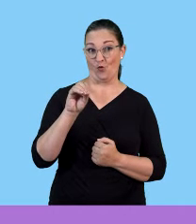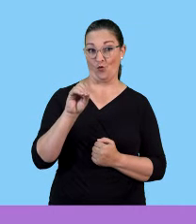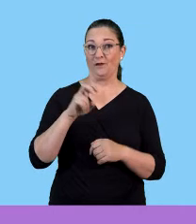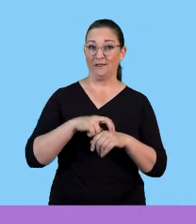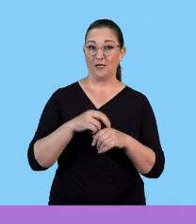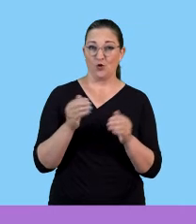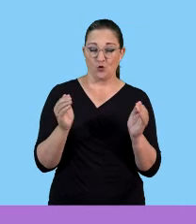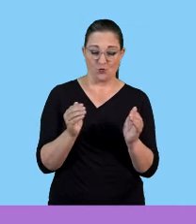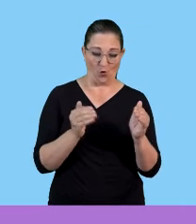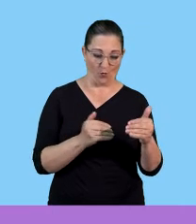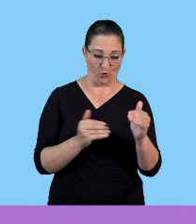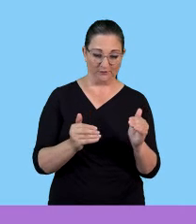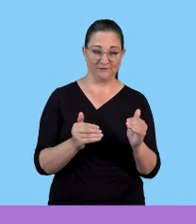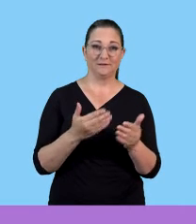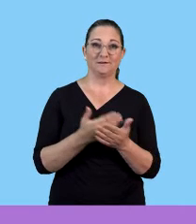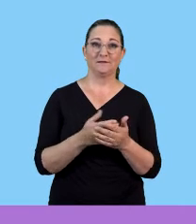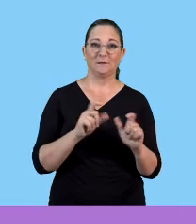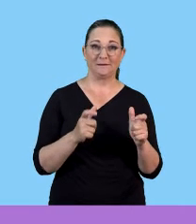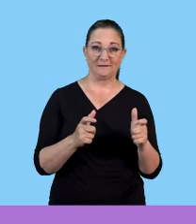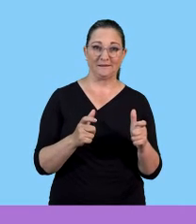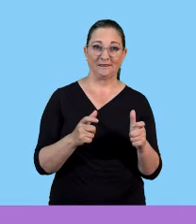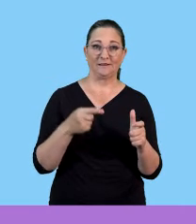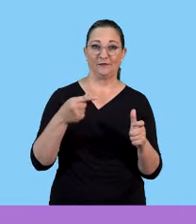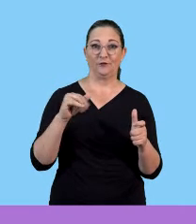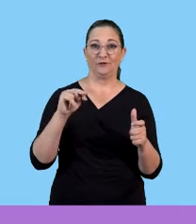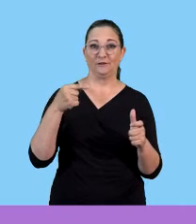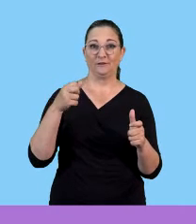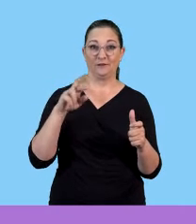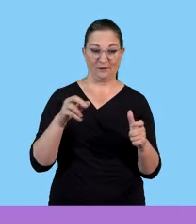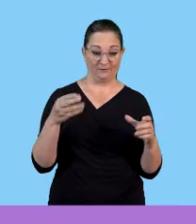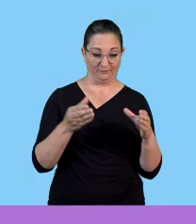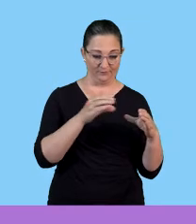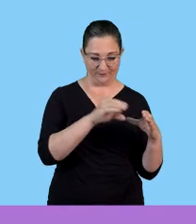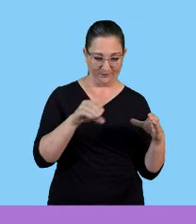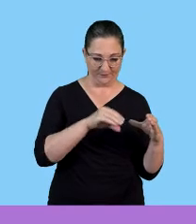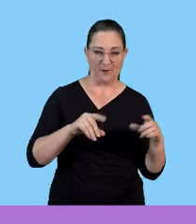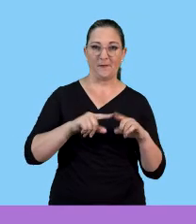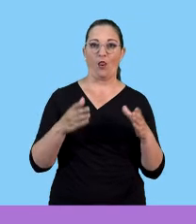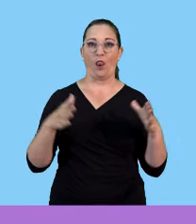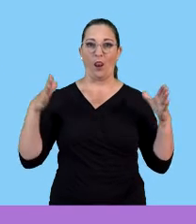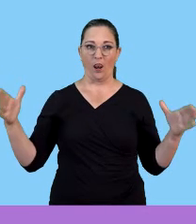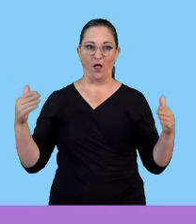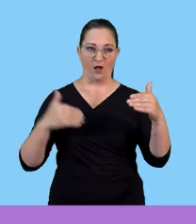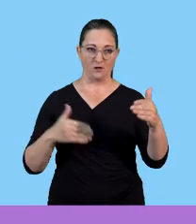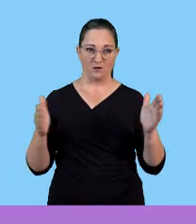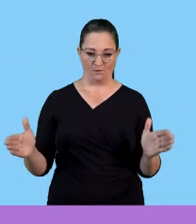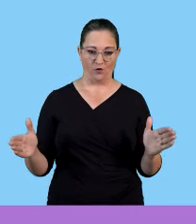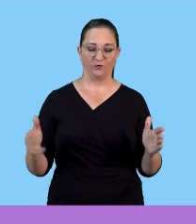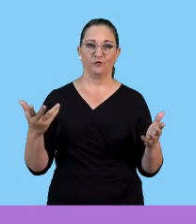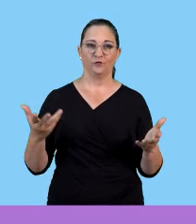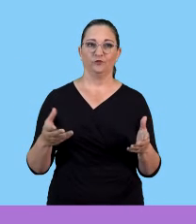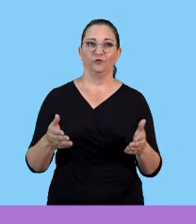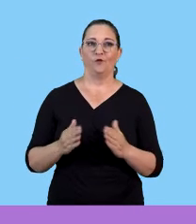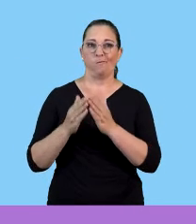small boxes of ginger biscuits into the large shipping boxes for transporting. All right, that's